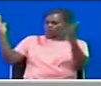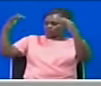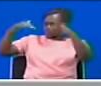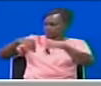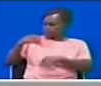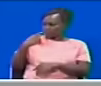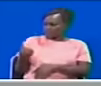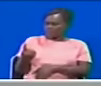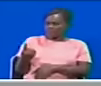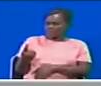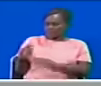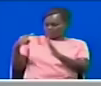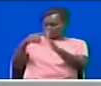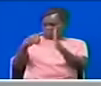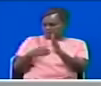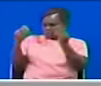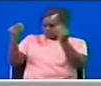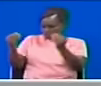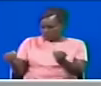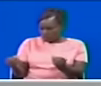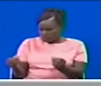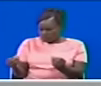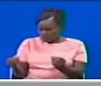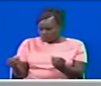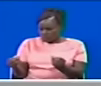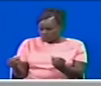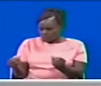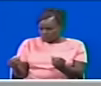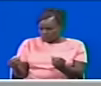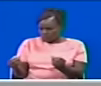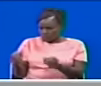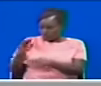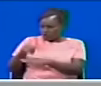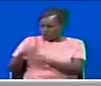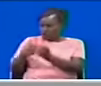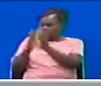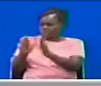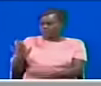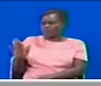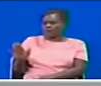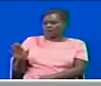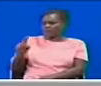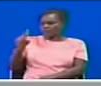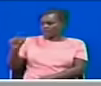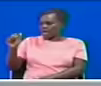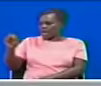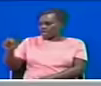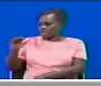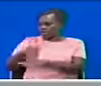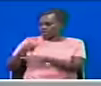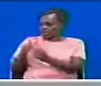and saying these issues must be sorted out. You would call on your party leader. Senator Zani would call on her party